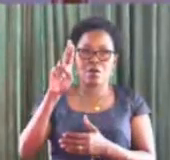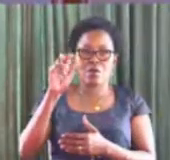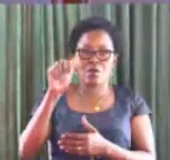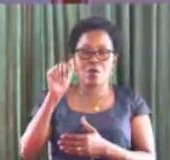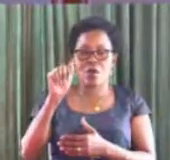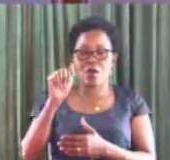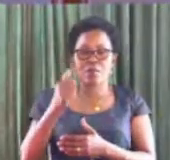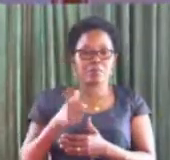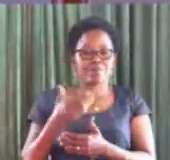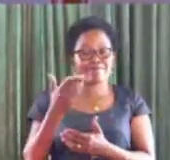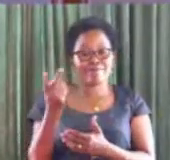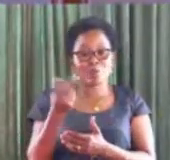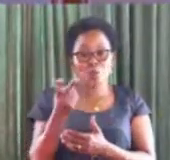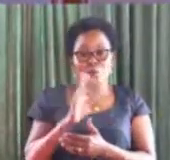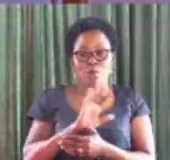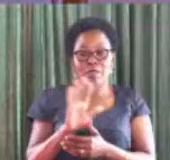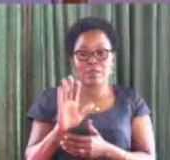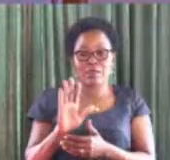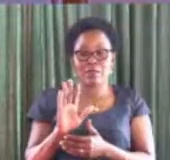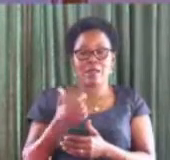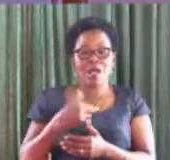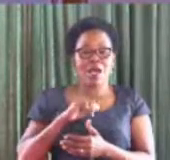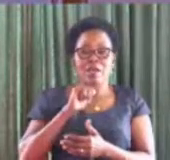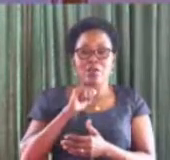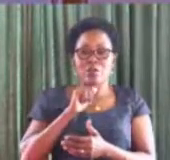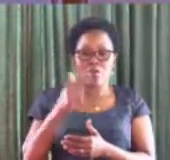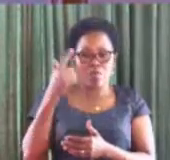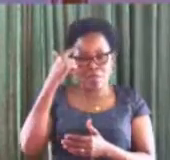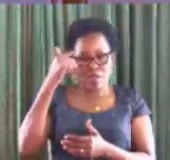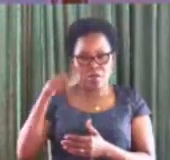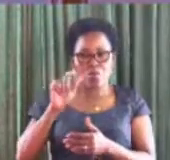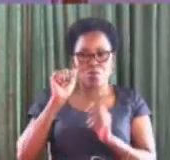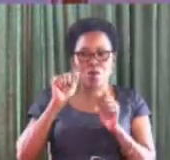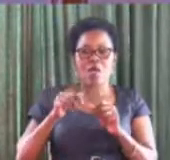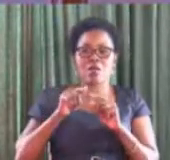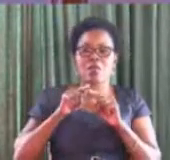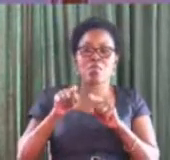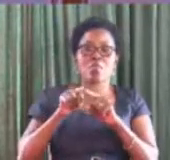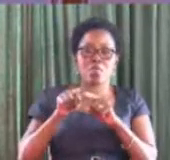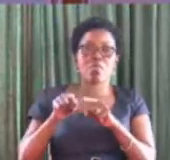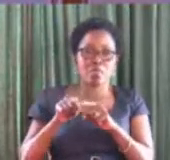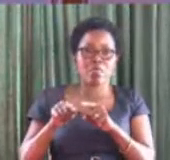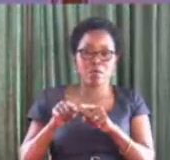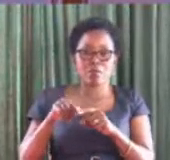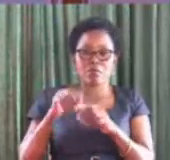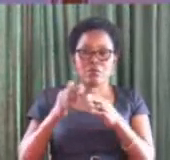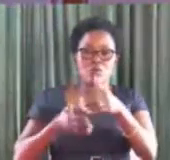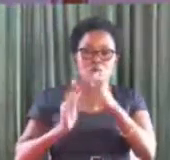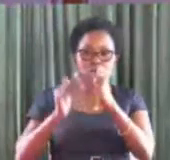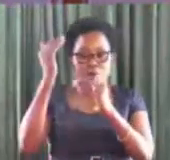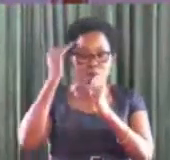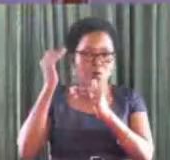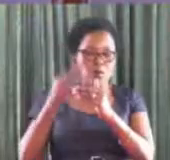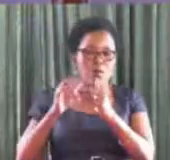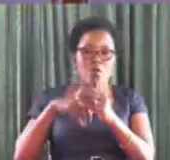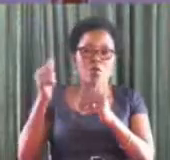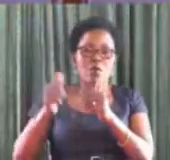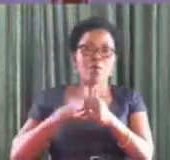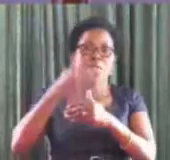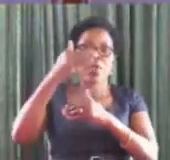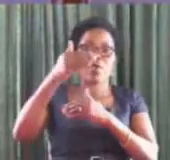those two cases you can blame the Supreme Court for going beyond the period, because for